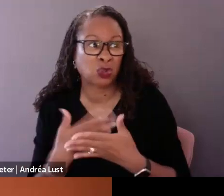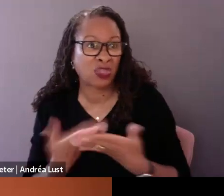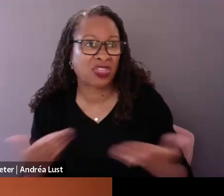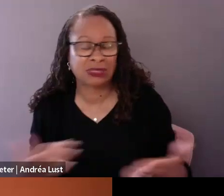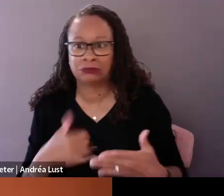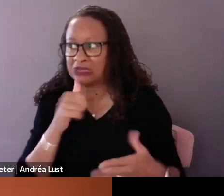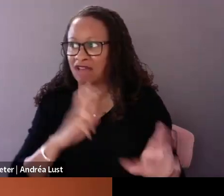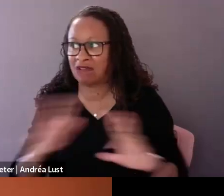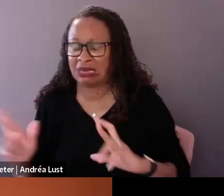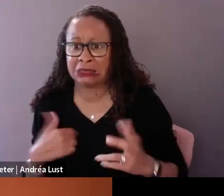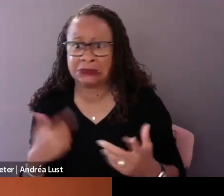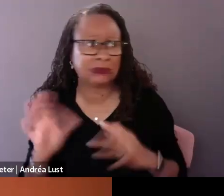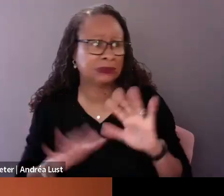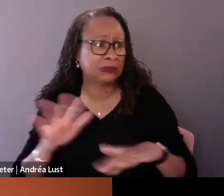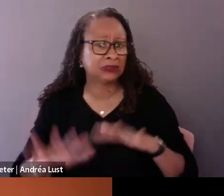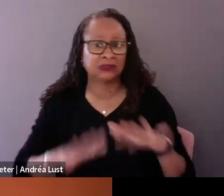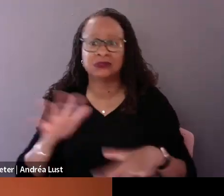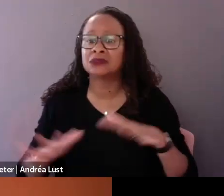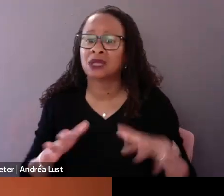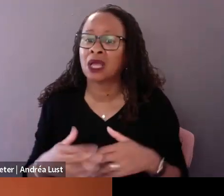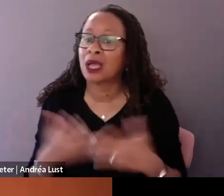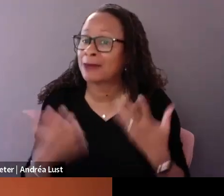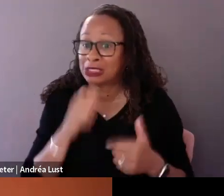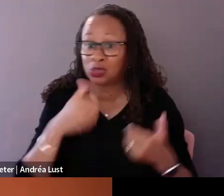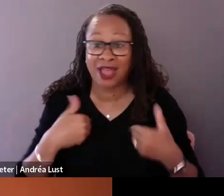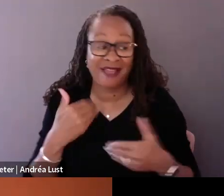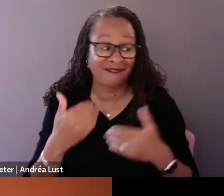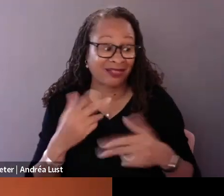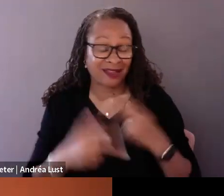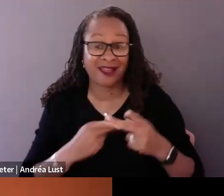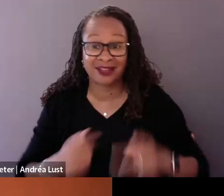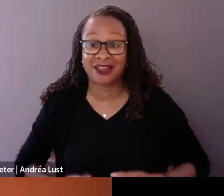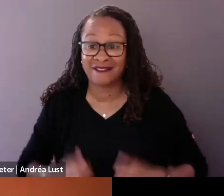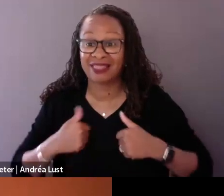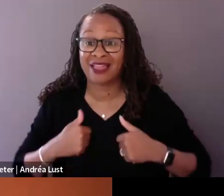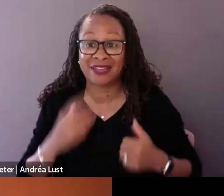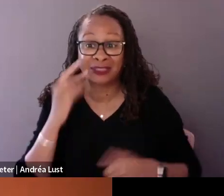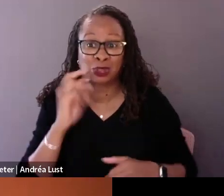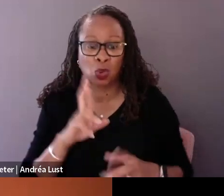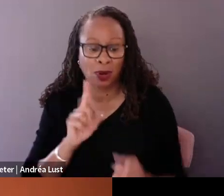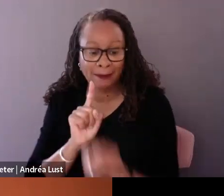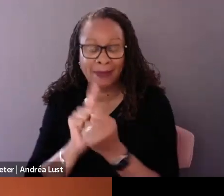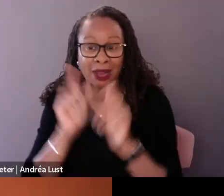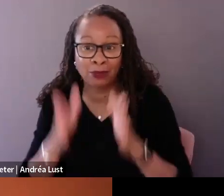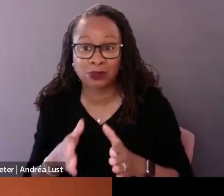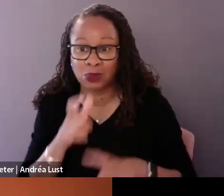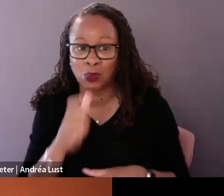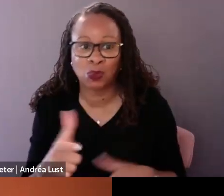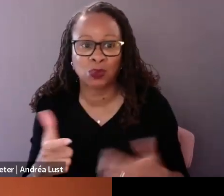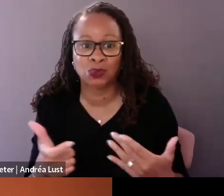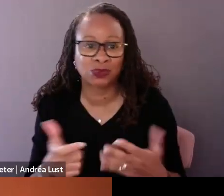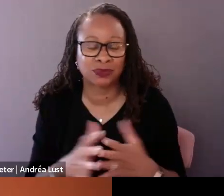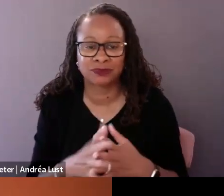equipped. And you may not have had the kind of life experiences or met somebody who was even a